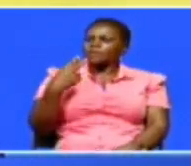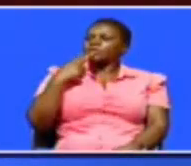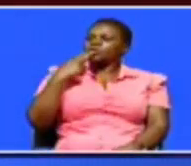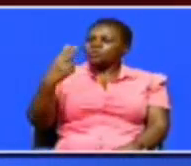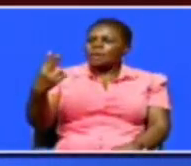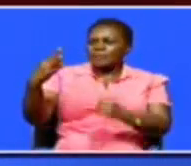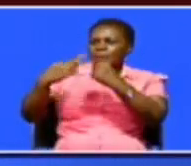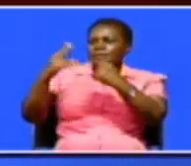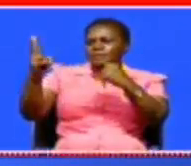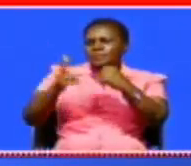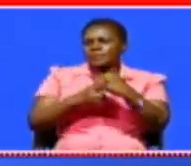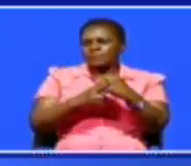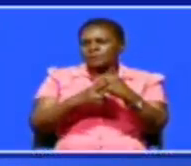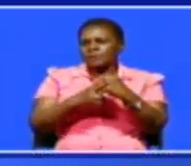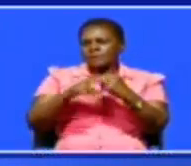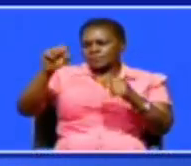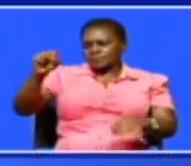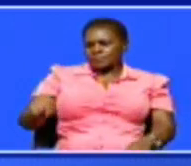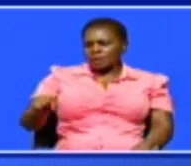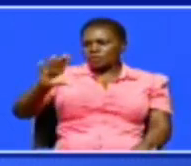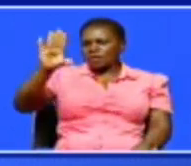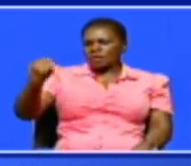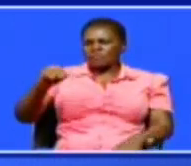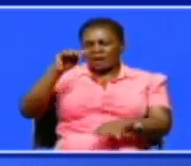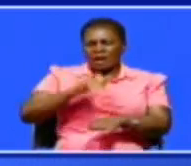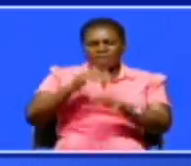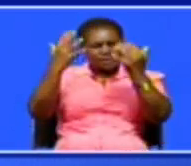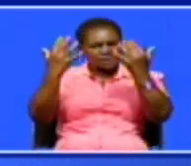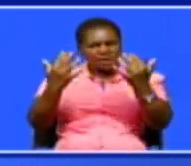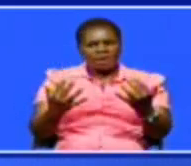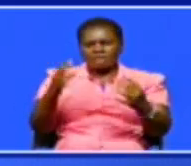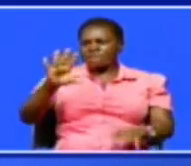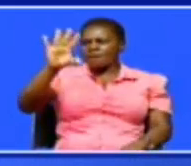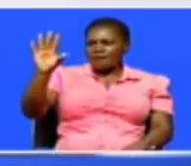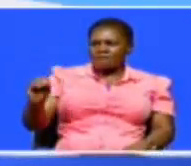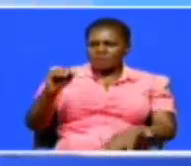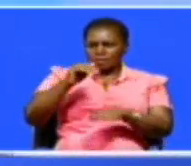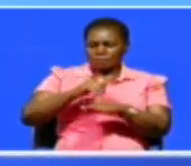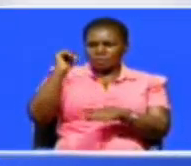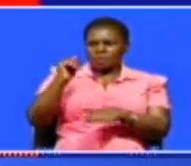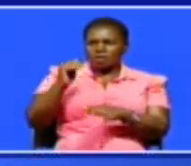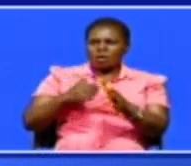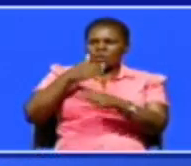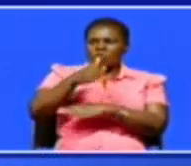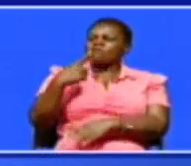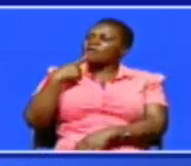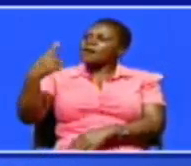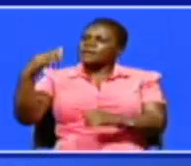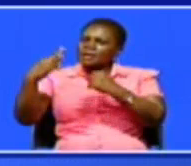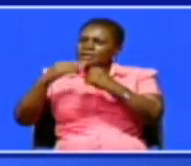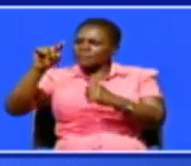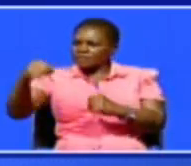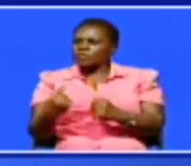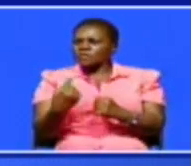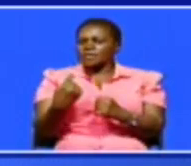2,287. Continentally, South Africa, the worst-hit African nation in terms of infections, has recorded more than 180,000